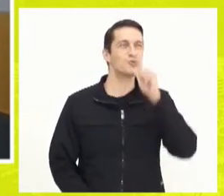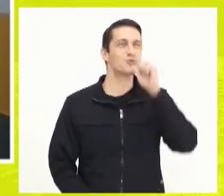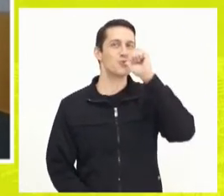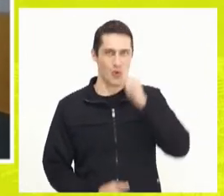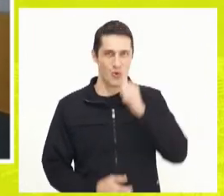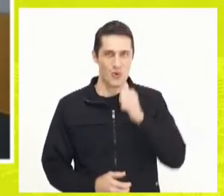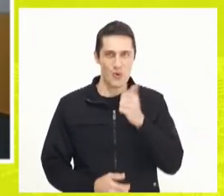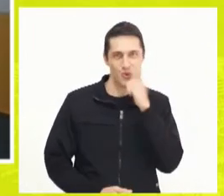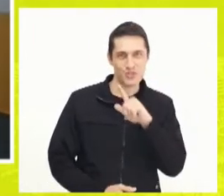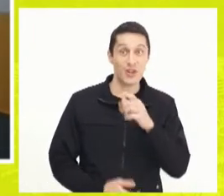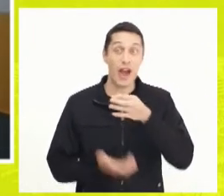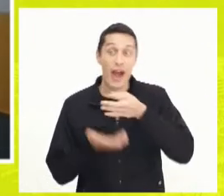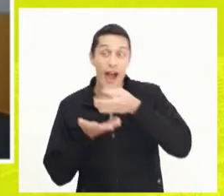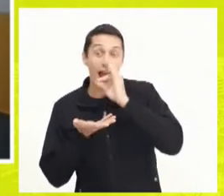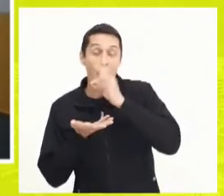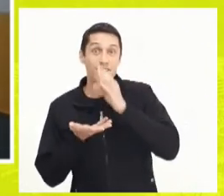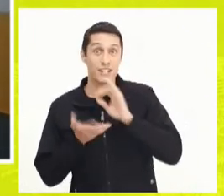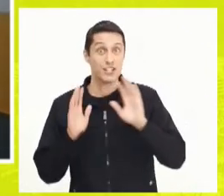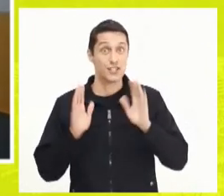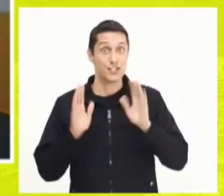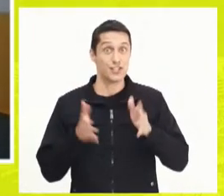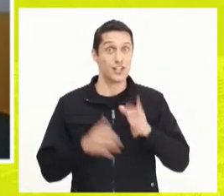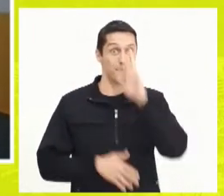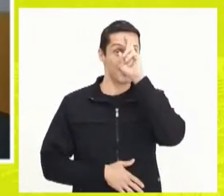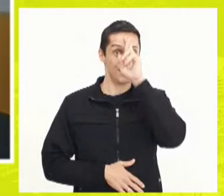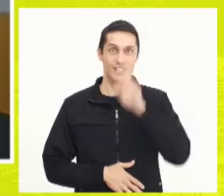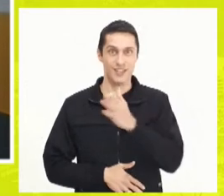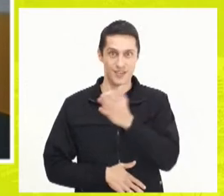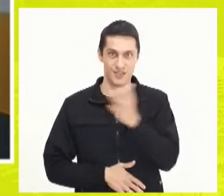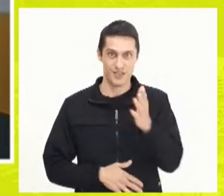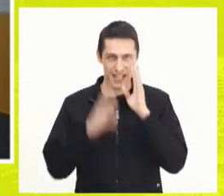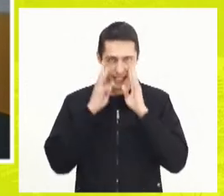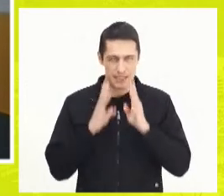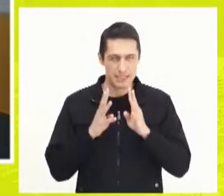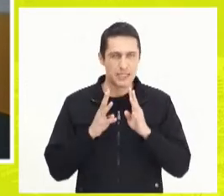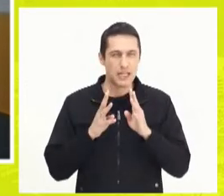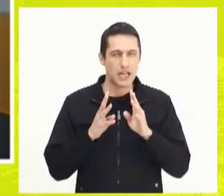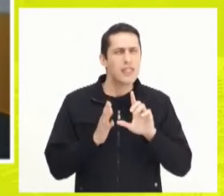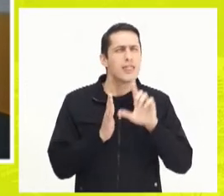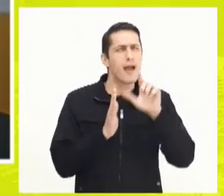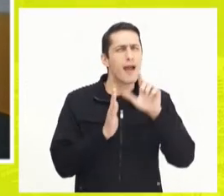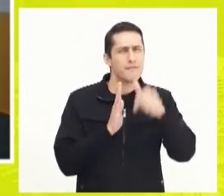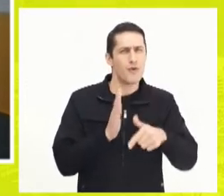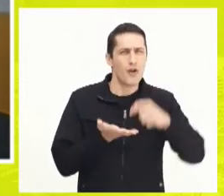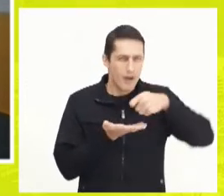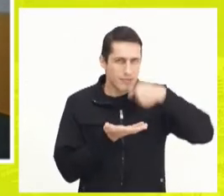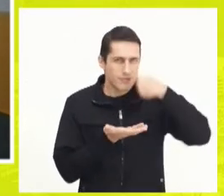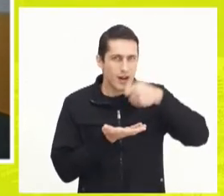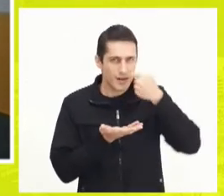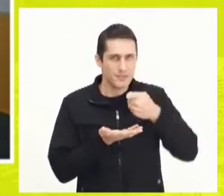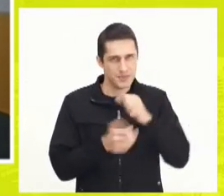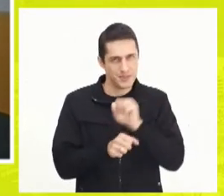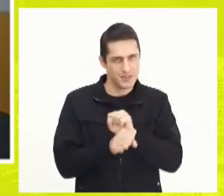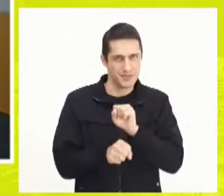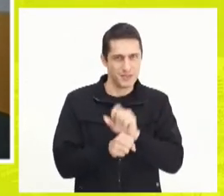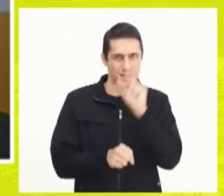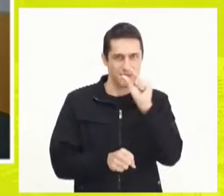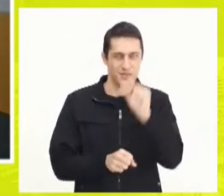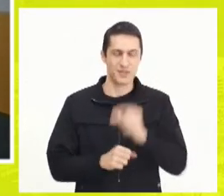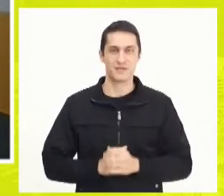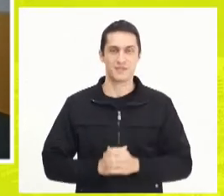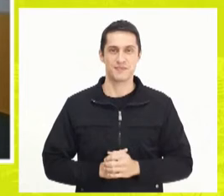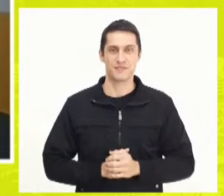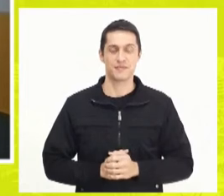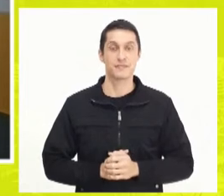so were you able to get some coffee actually we're going to have